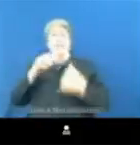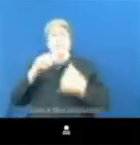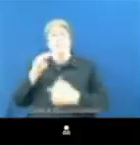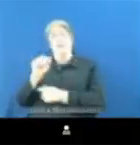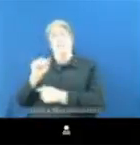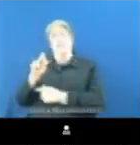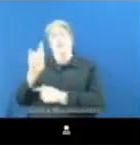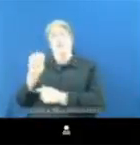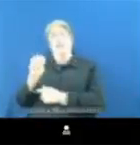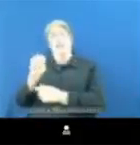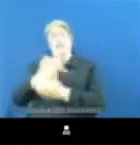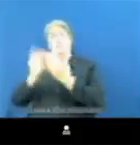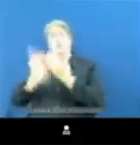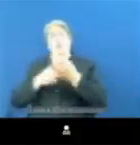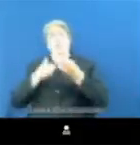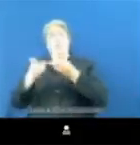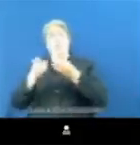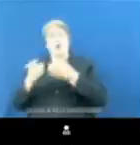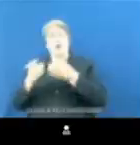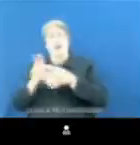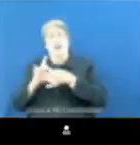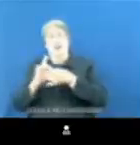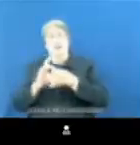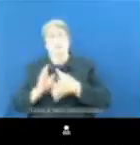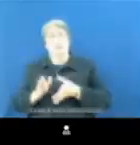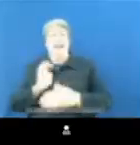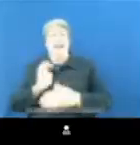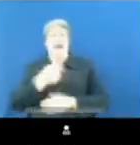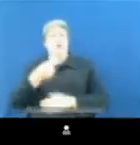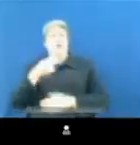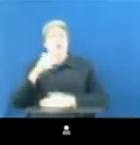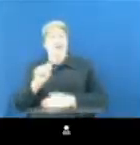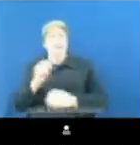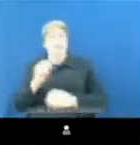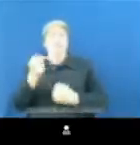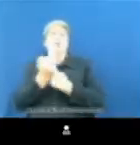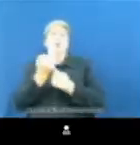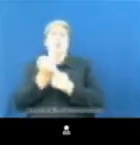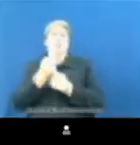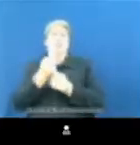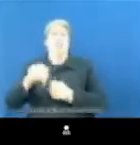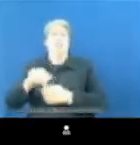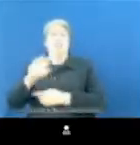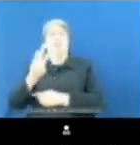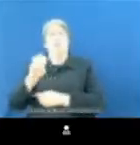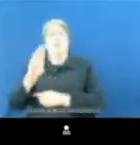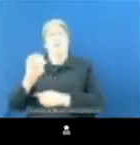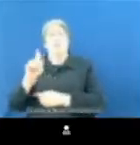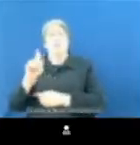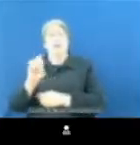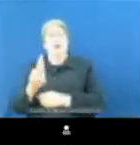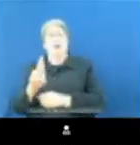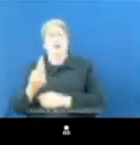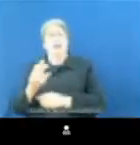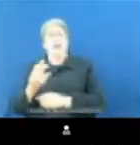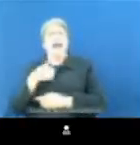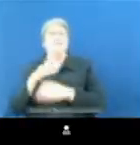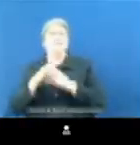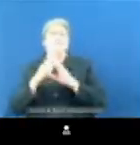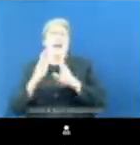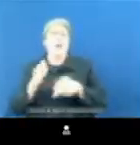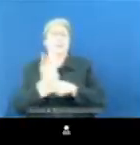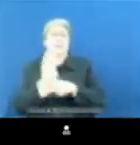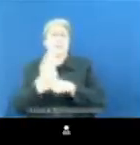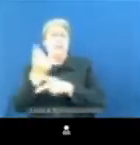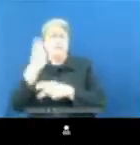it's our grant who is hosting these webinars for you. I have some housekeeping items, and